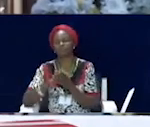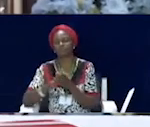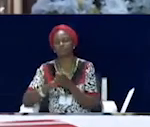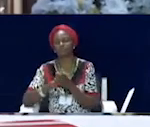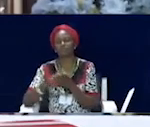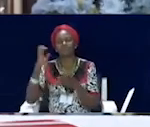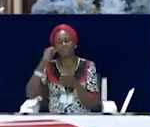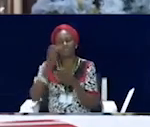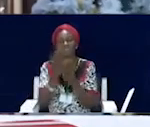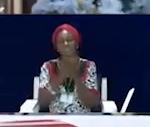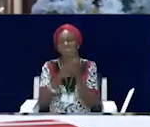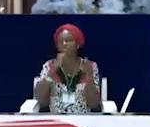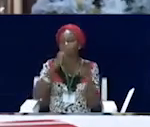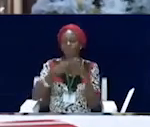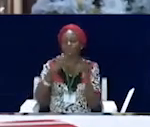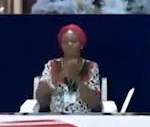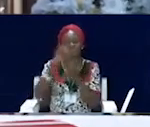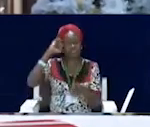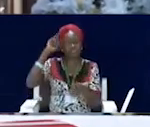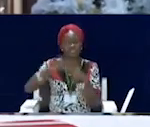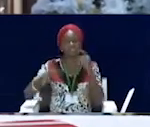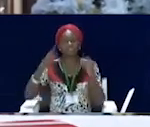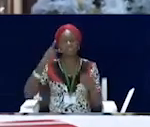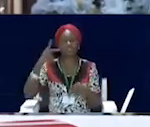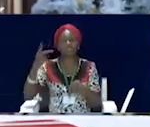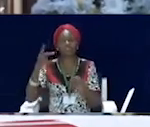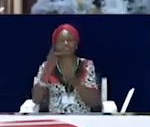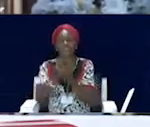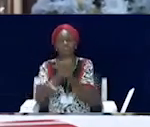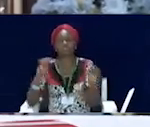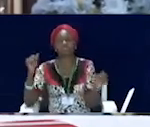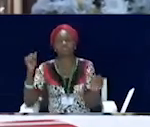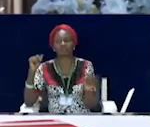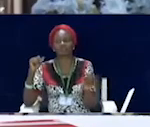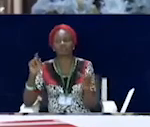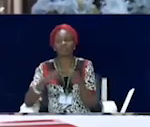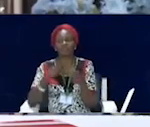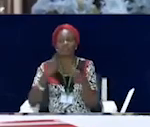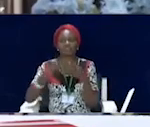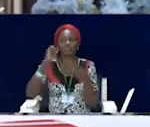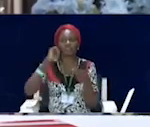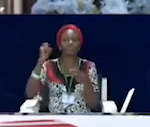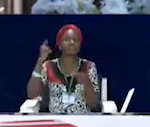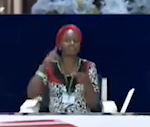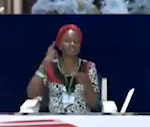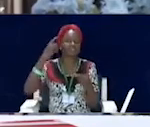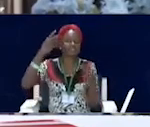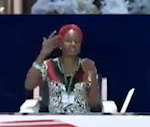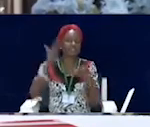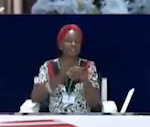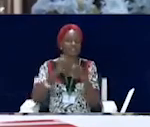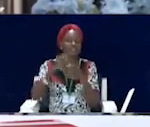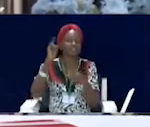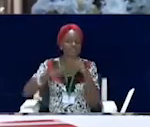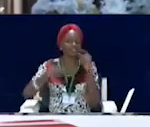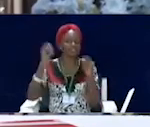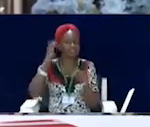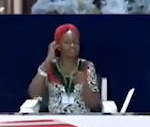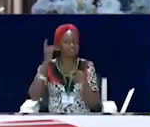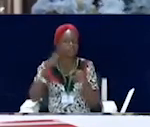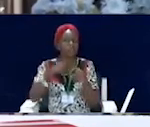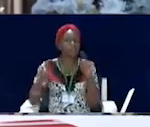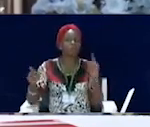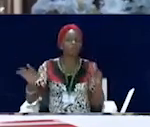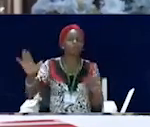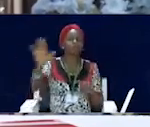His hand is not shortened that he cannot save. Neither is there heavy that he cannot hear. But